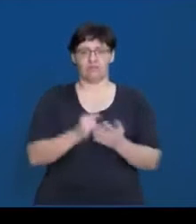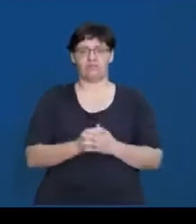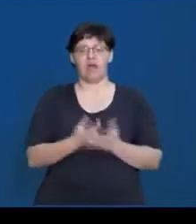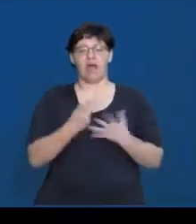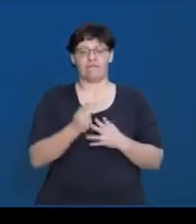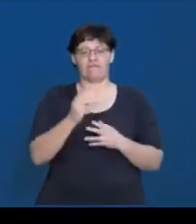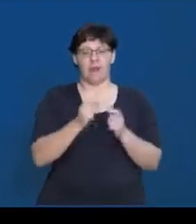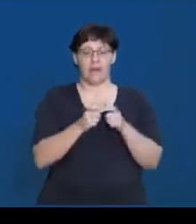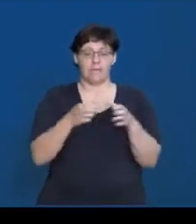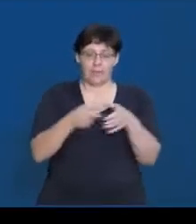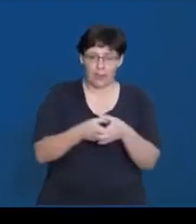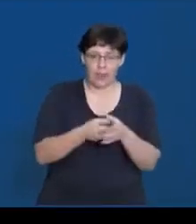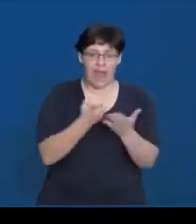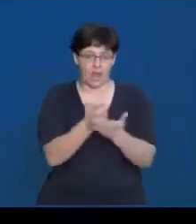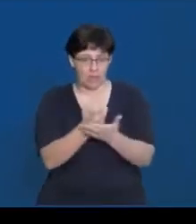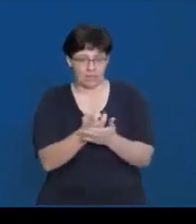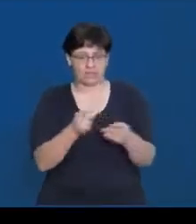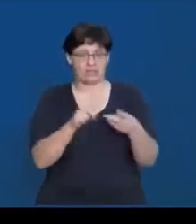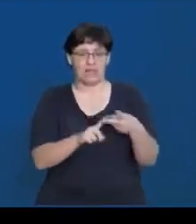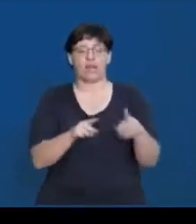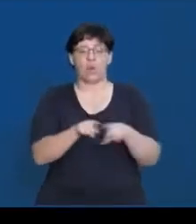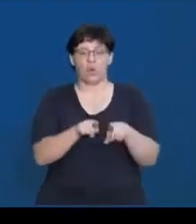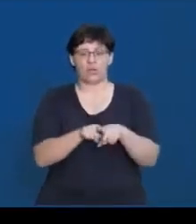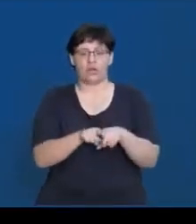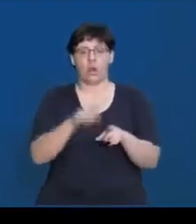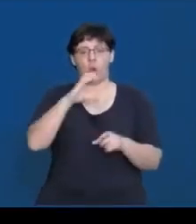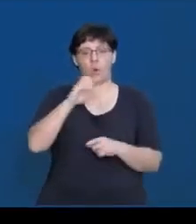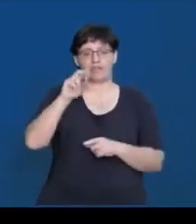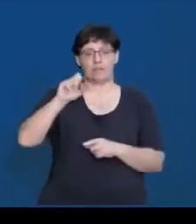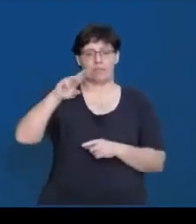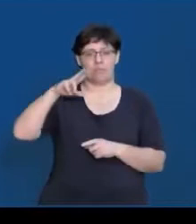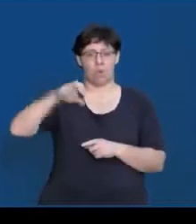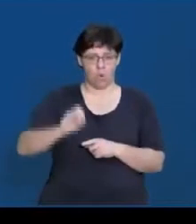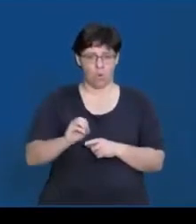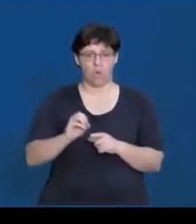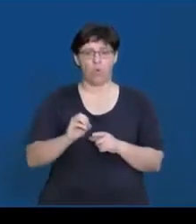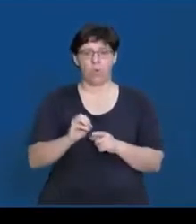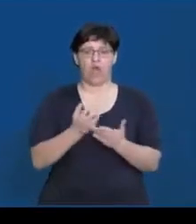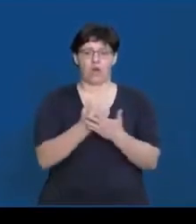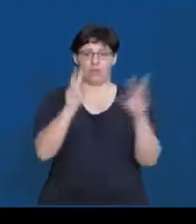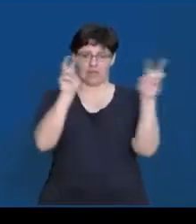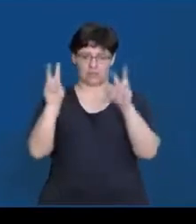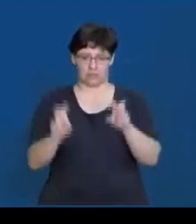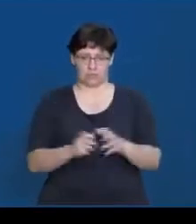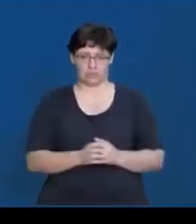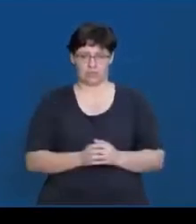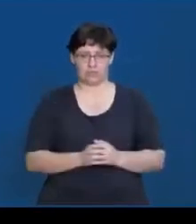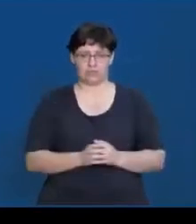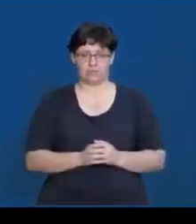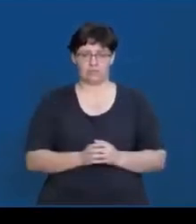our microeconomics, and then we've got our contemporary economic issues. Right.